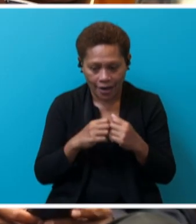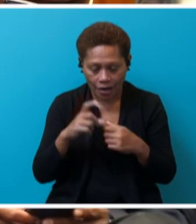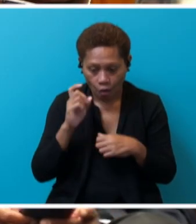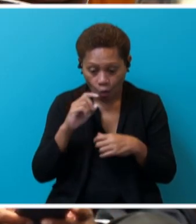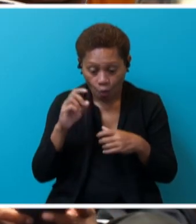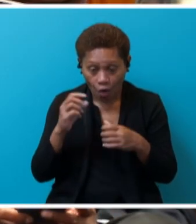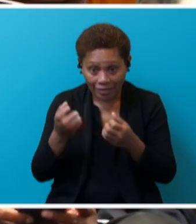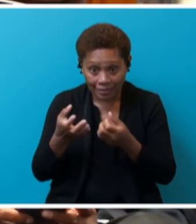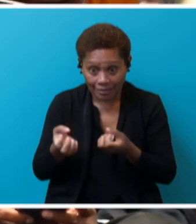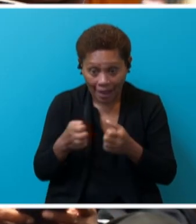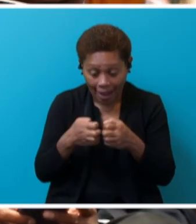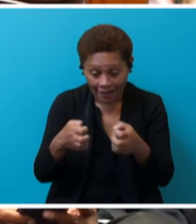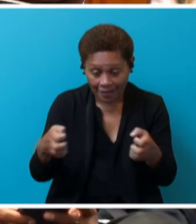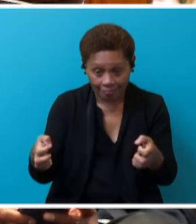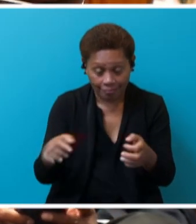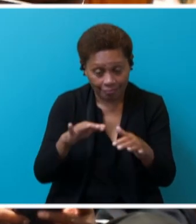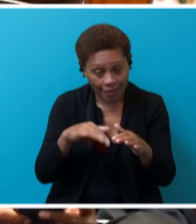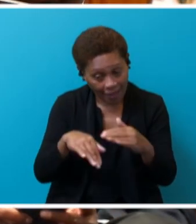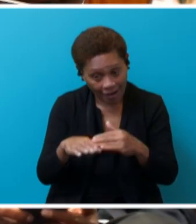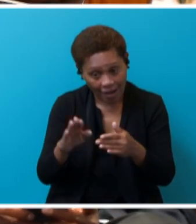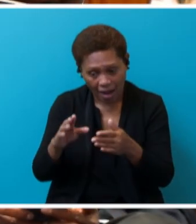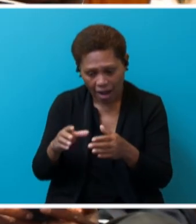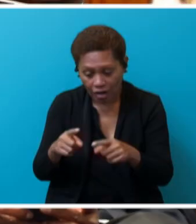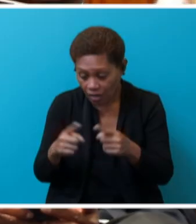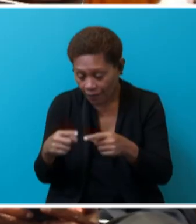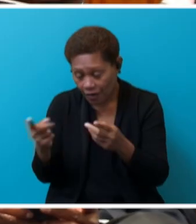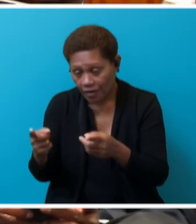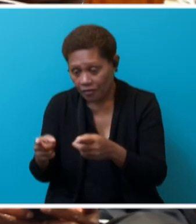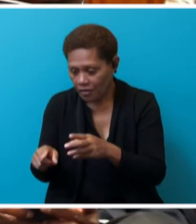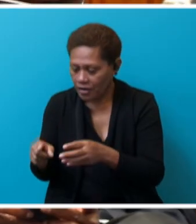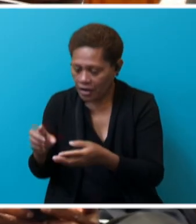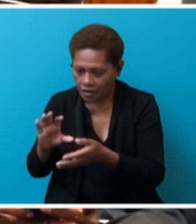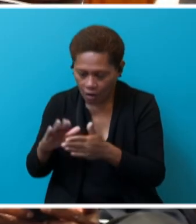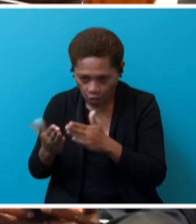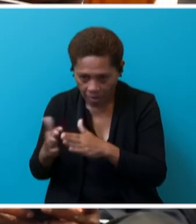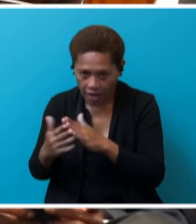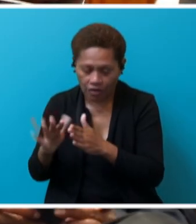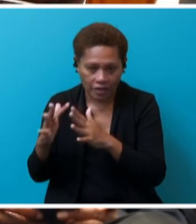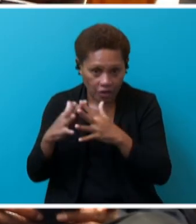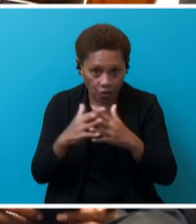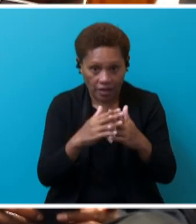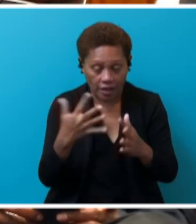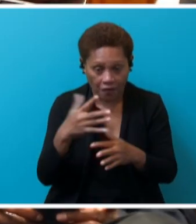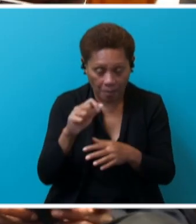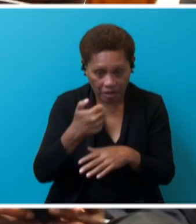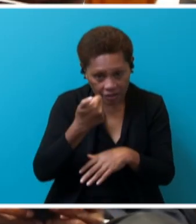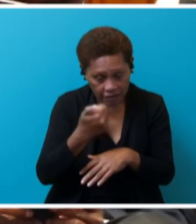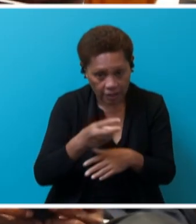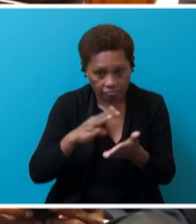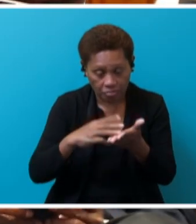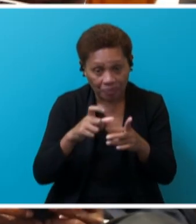the various communities in the West, and of course in the Northern Division, 5.6 million to upgrade the Mbenao water treatment